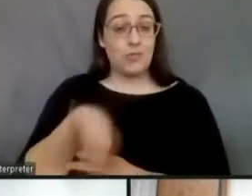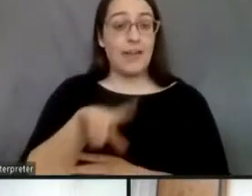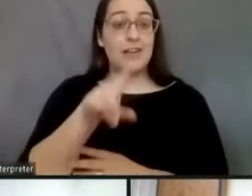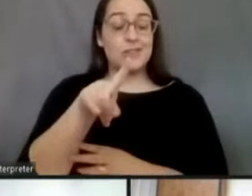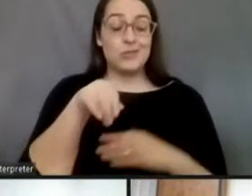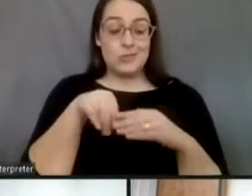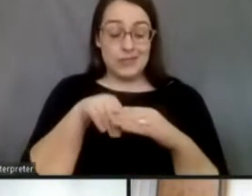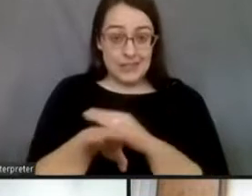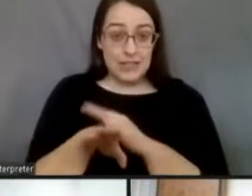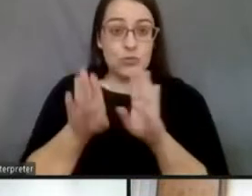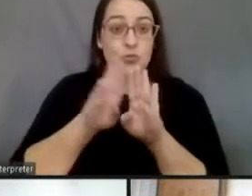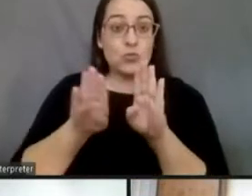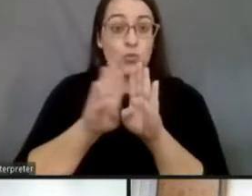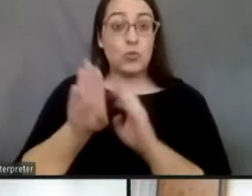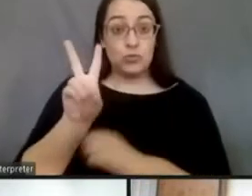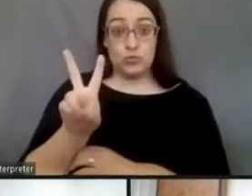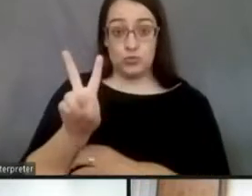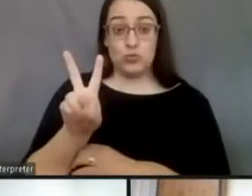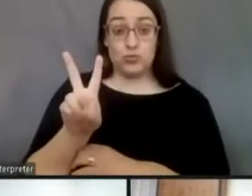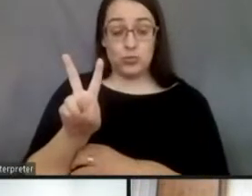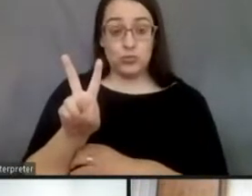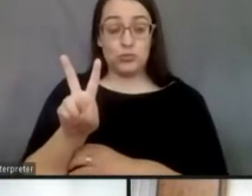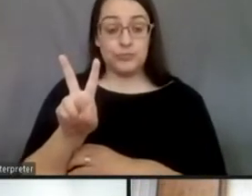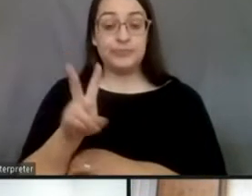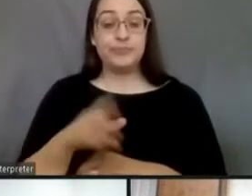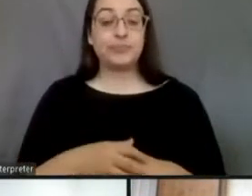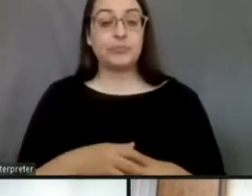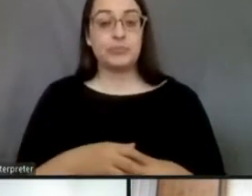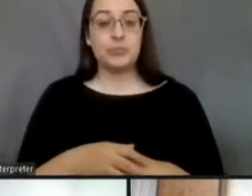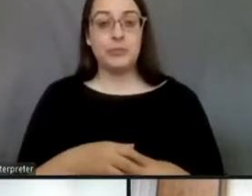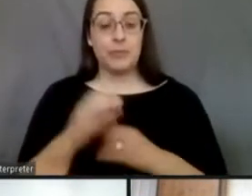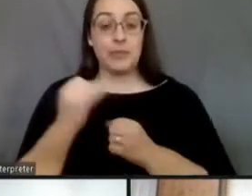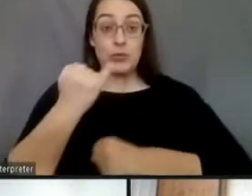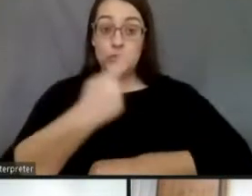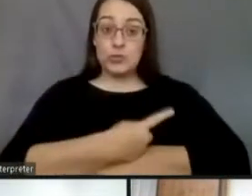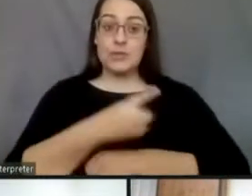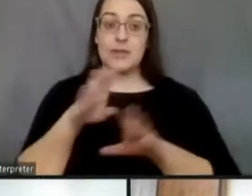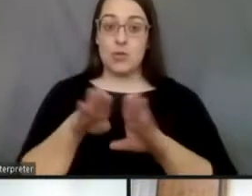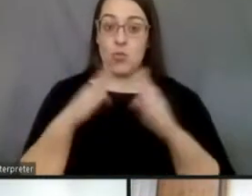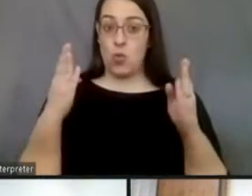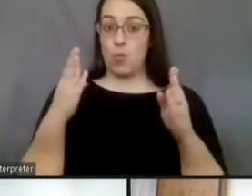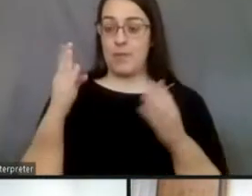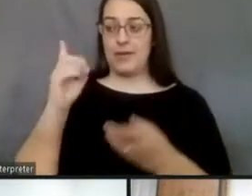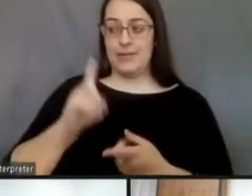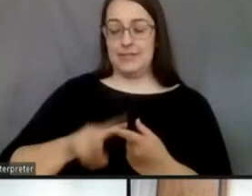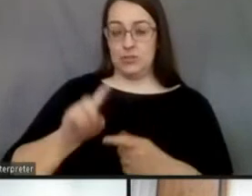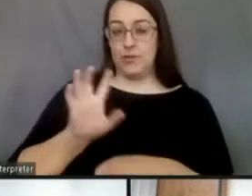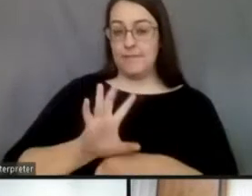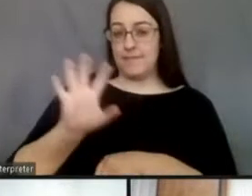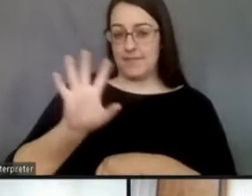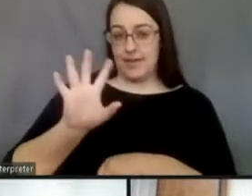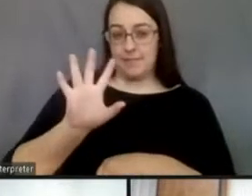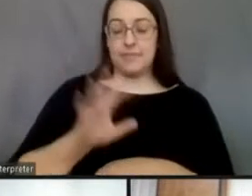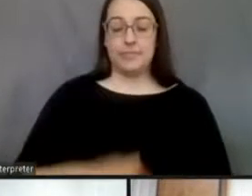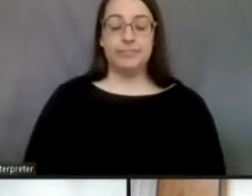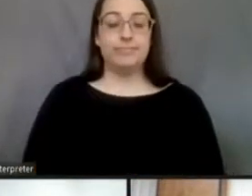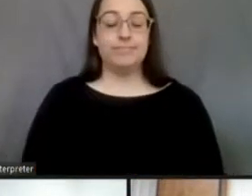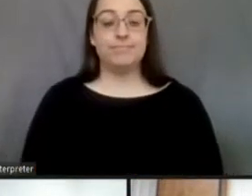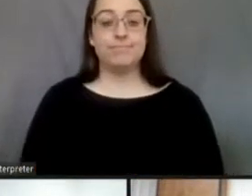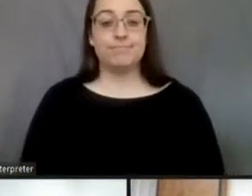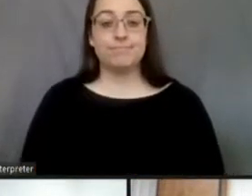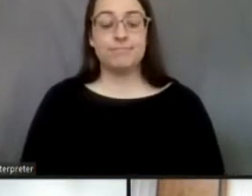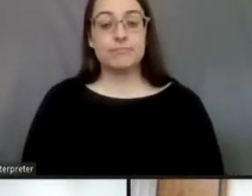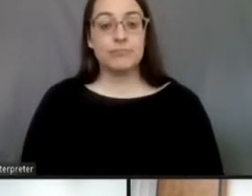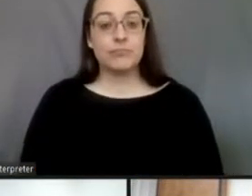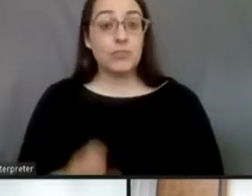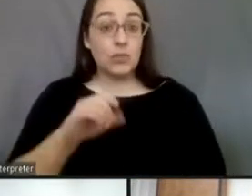will enter that clinic there at the Civic Center. Today we will be open until 5 p.m. For other